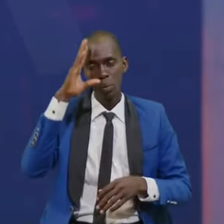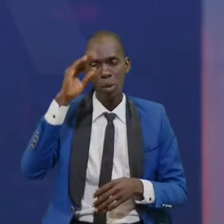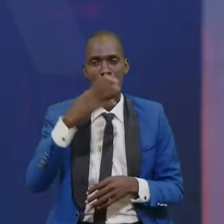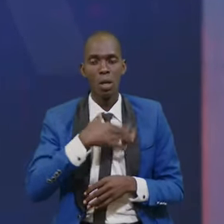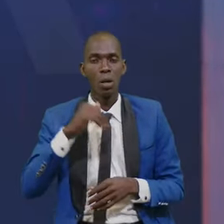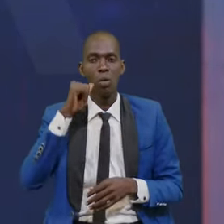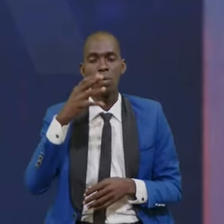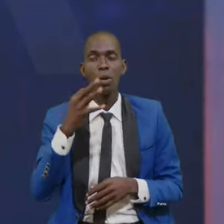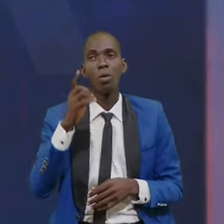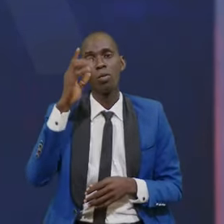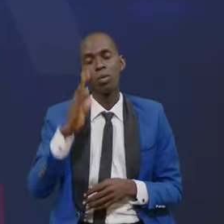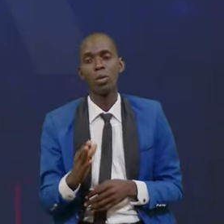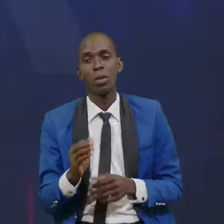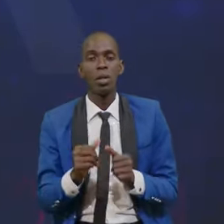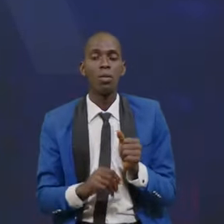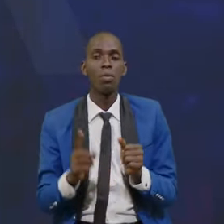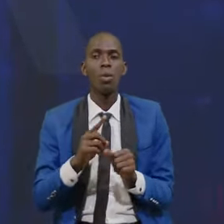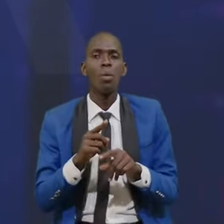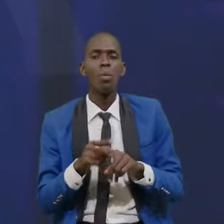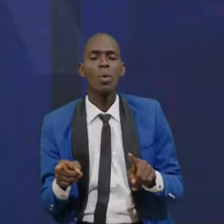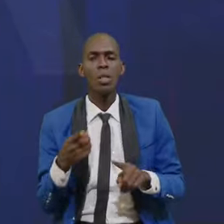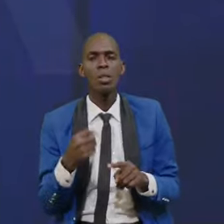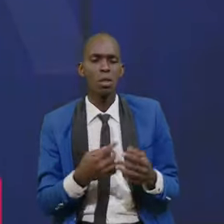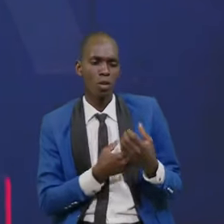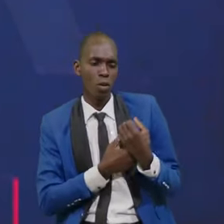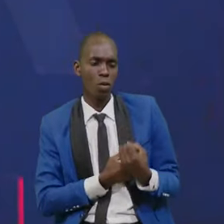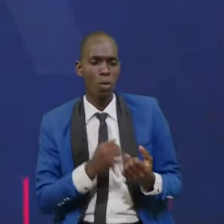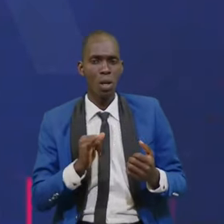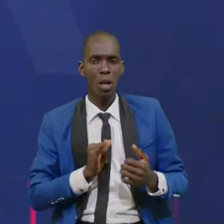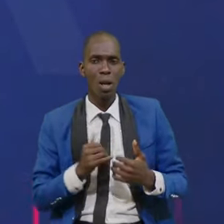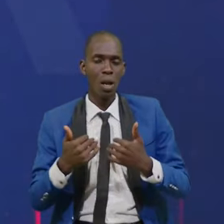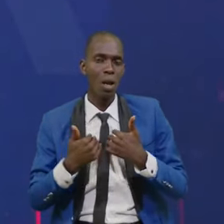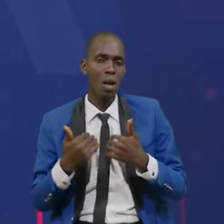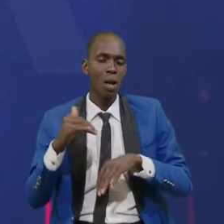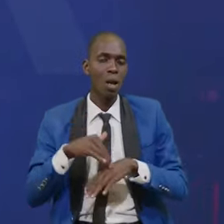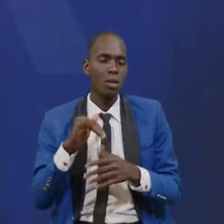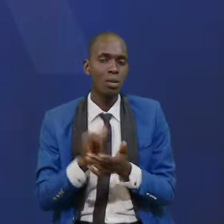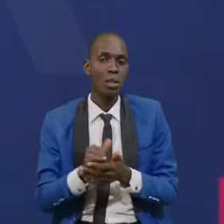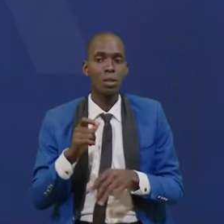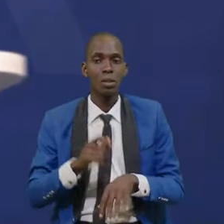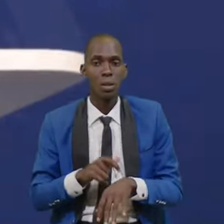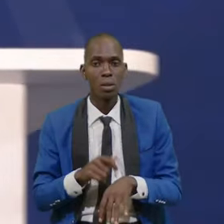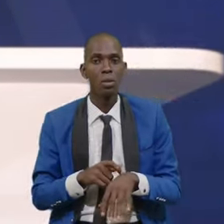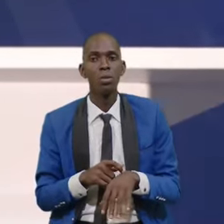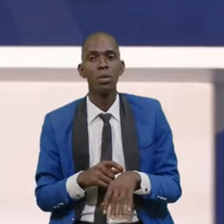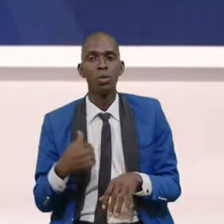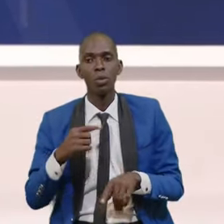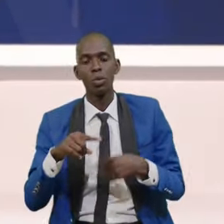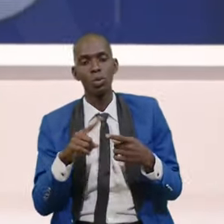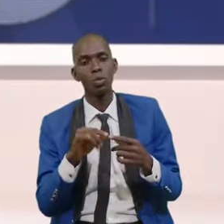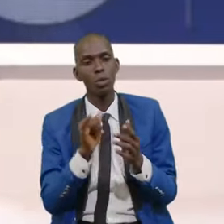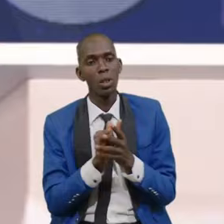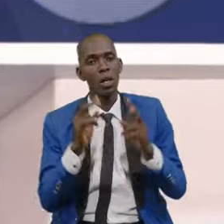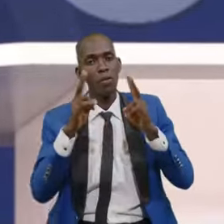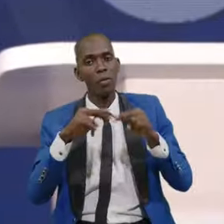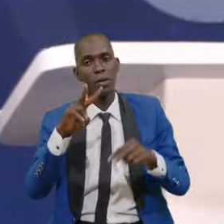all around. But the confidence I had at that time, you know, we got to that village, we were to witness